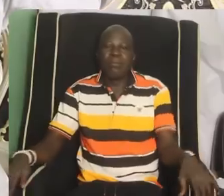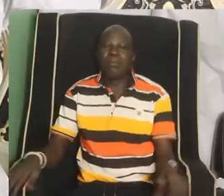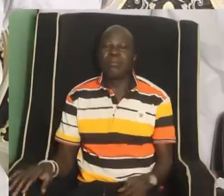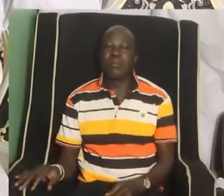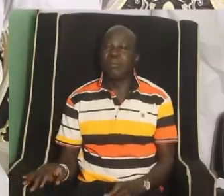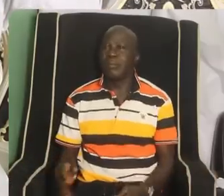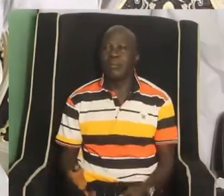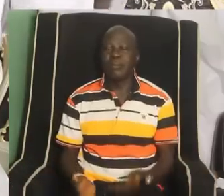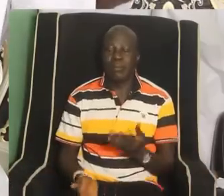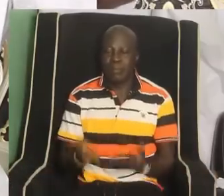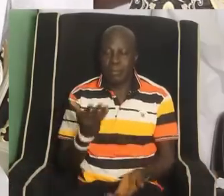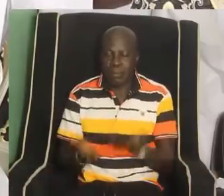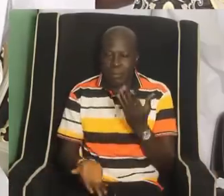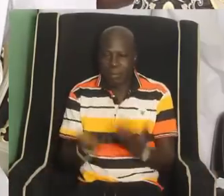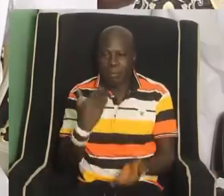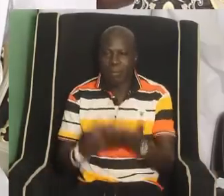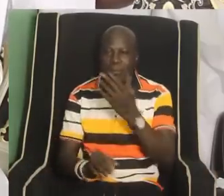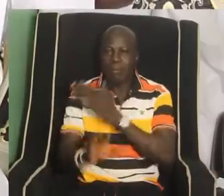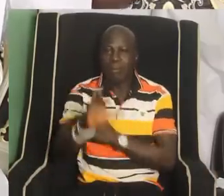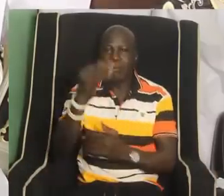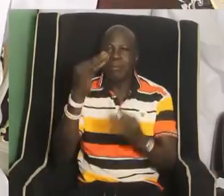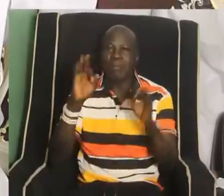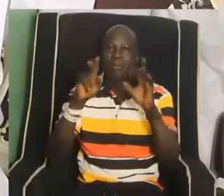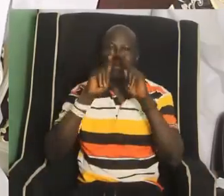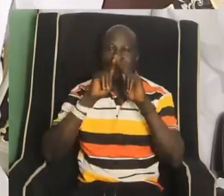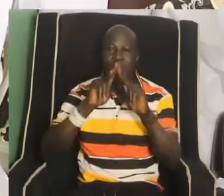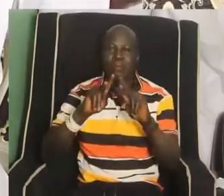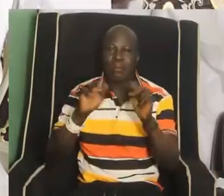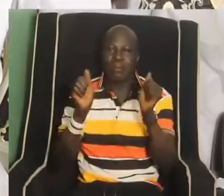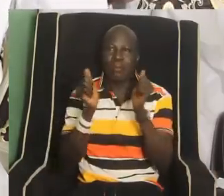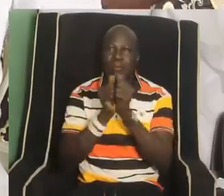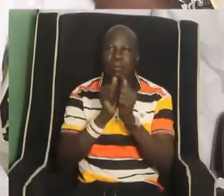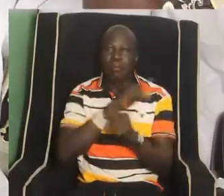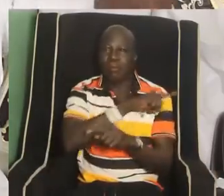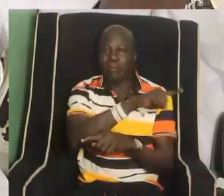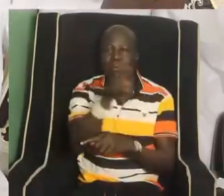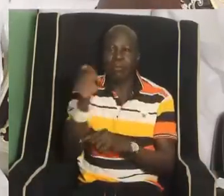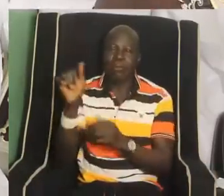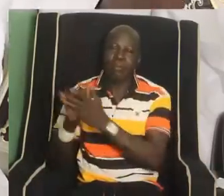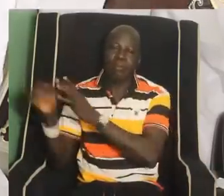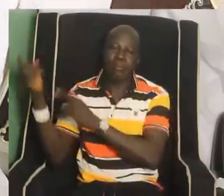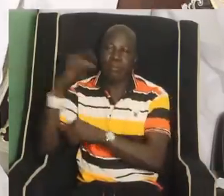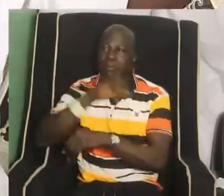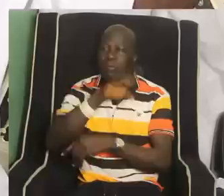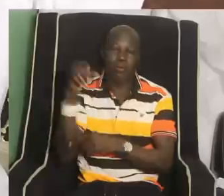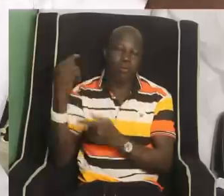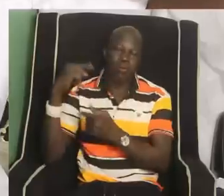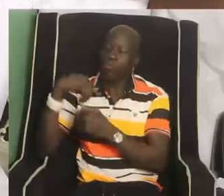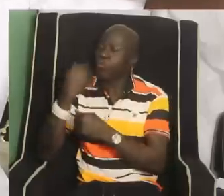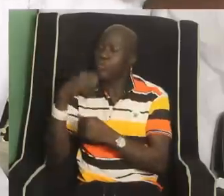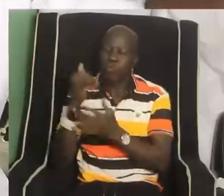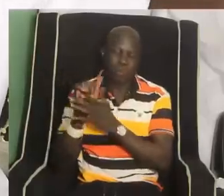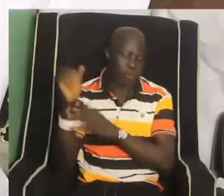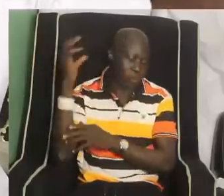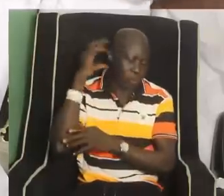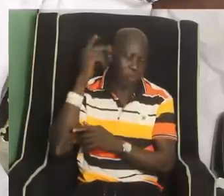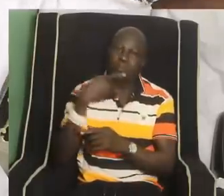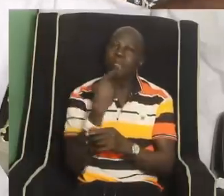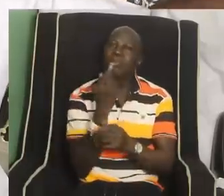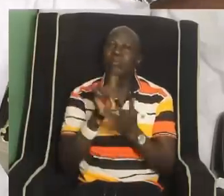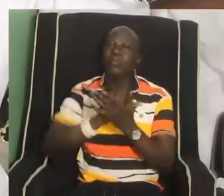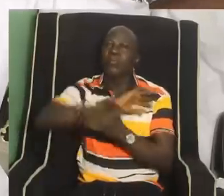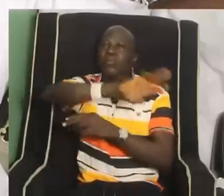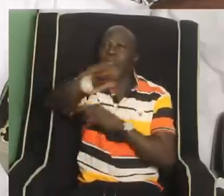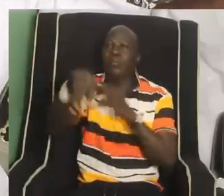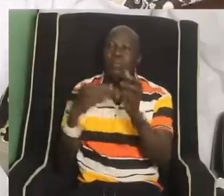ki olorun alafia may God have peace ko wa pelu gbogbo eniyan with everyone to gbo ohun mi is there in my voice